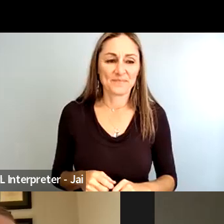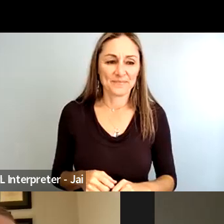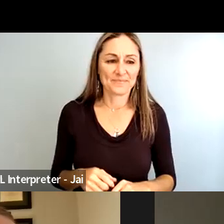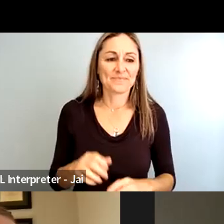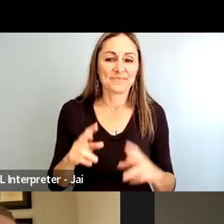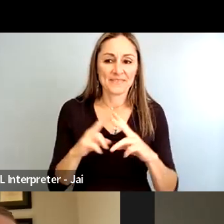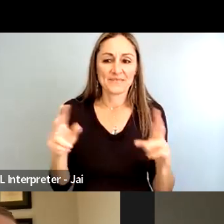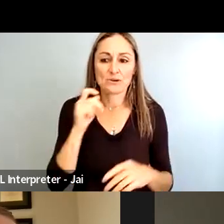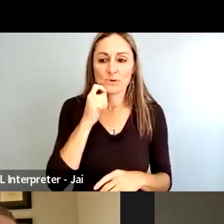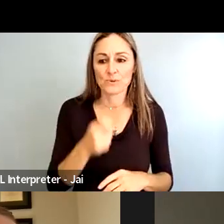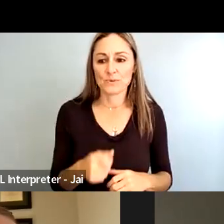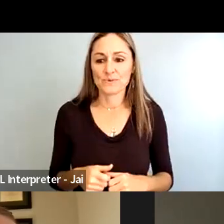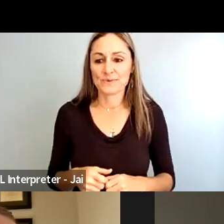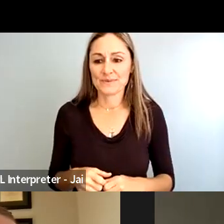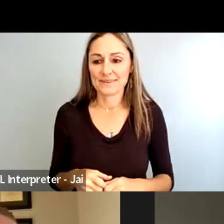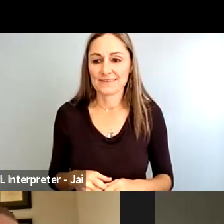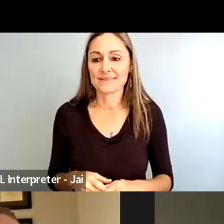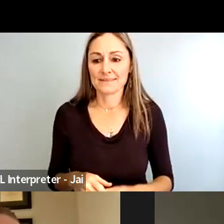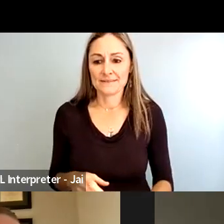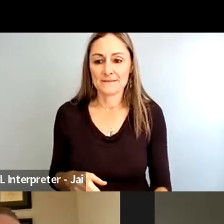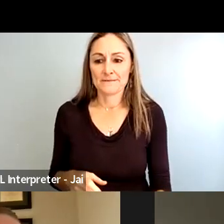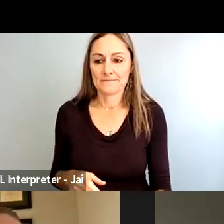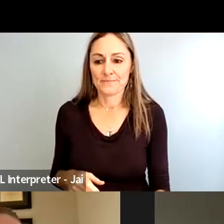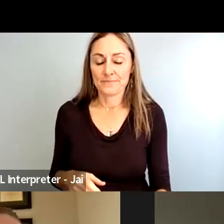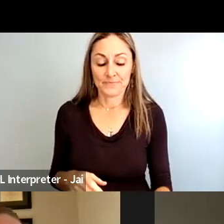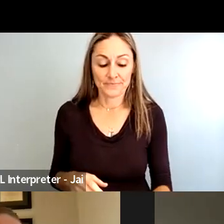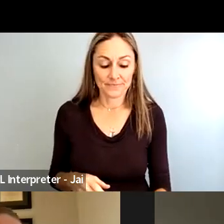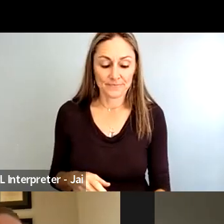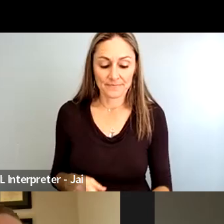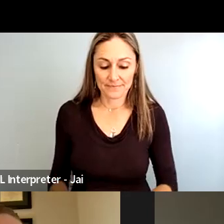cool. And let me see.